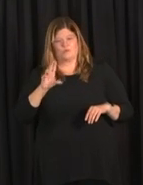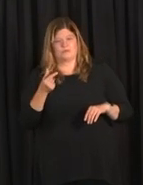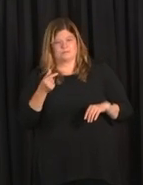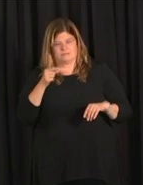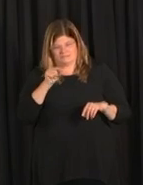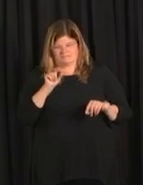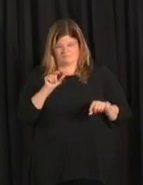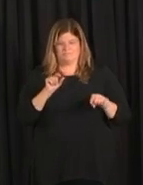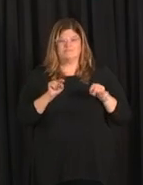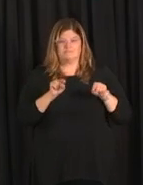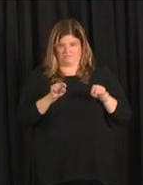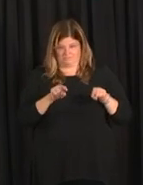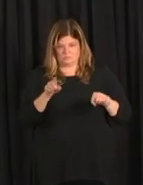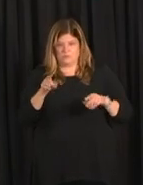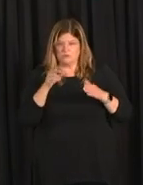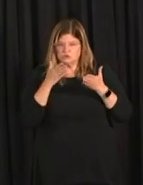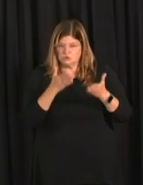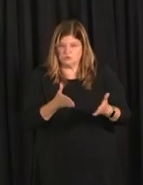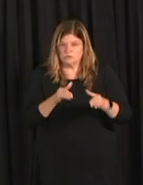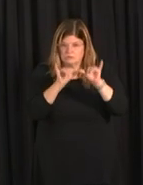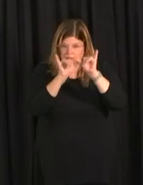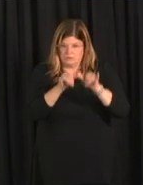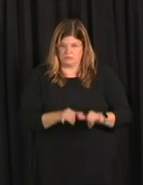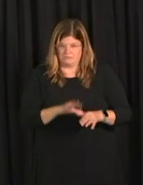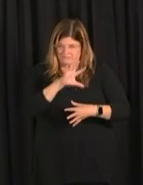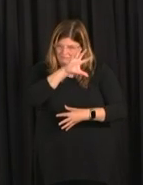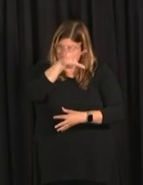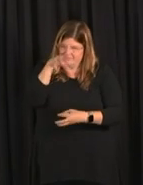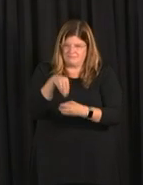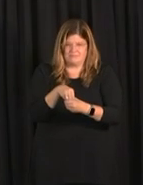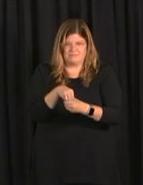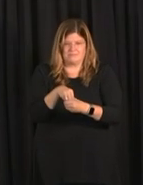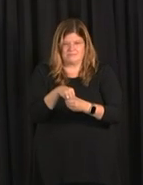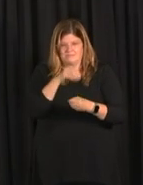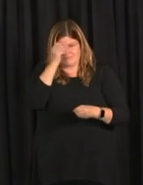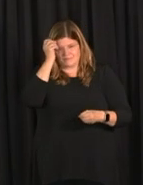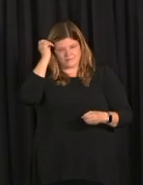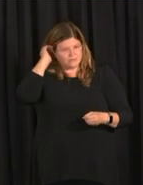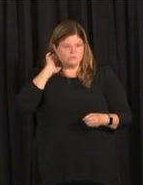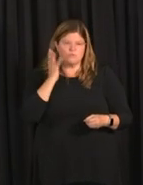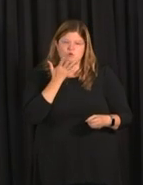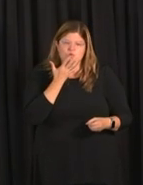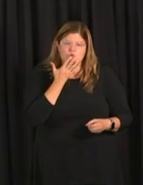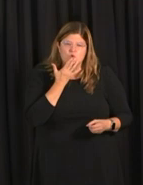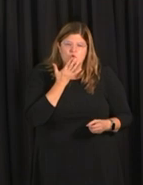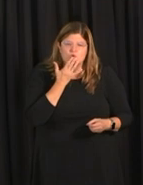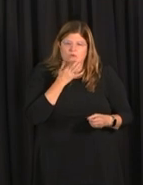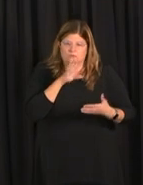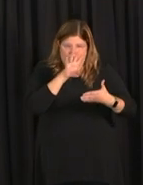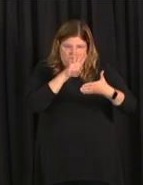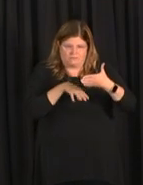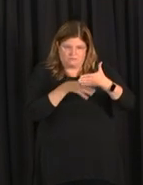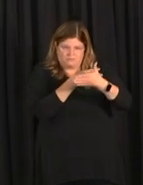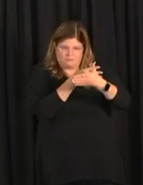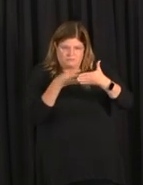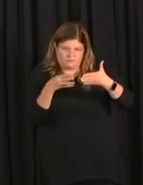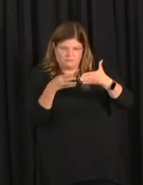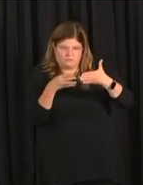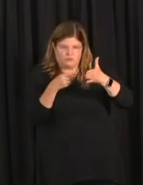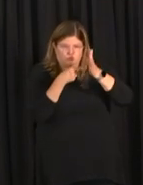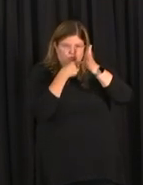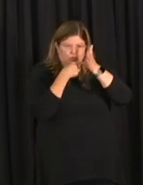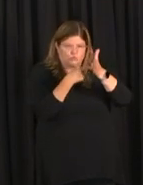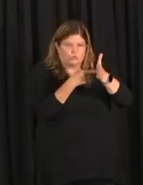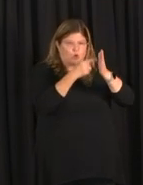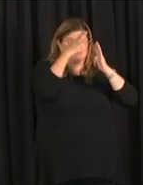visualization that presents all of the metrics, including a color grid that shows at the top the